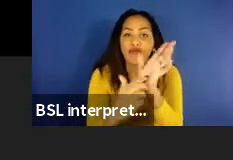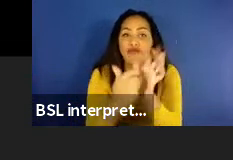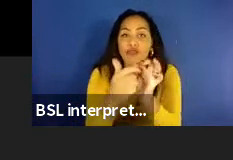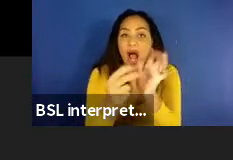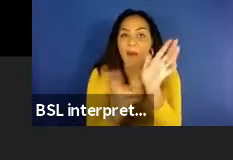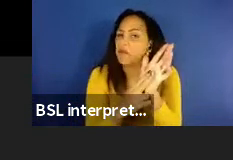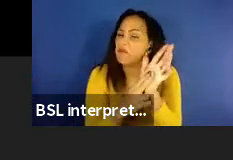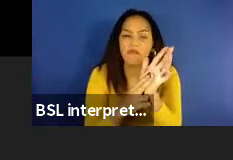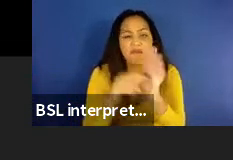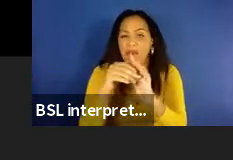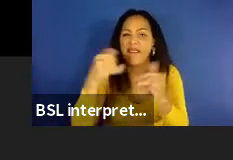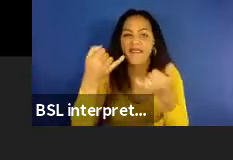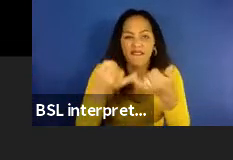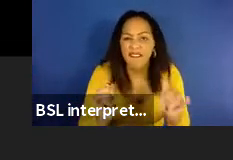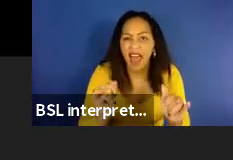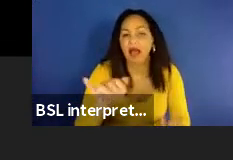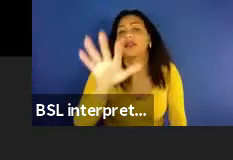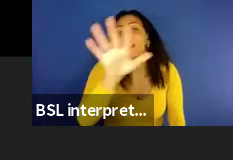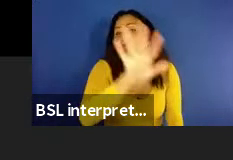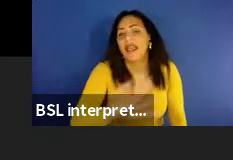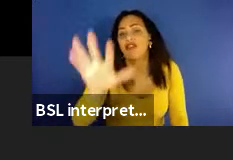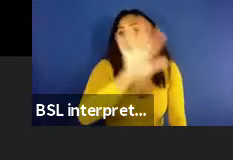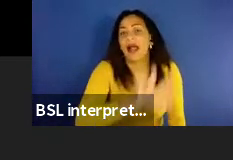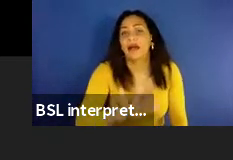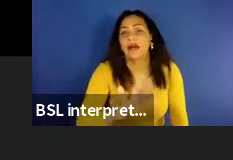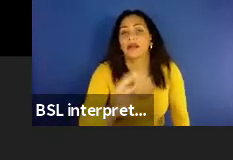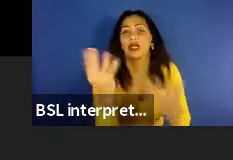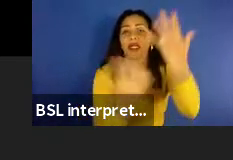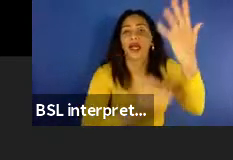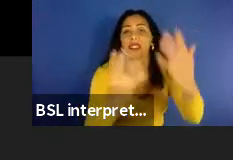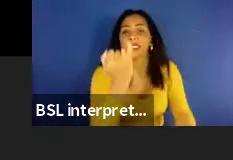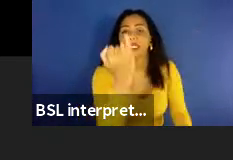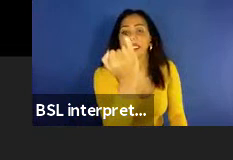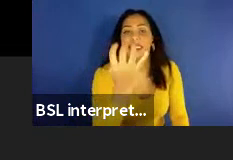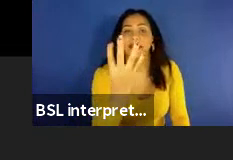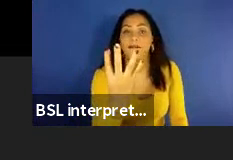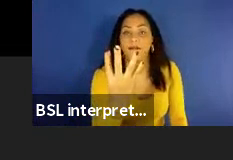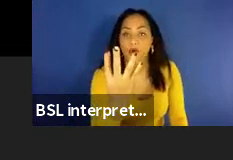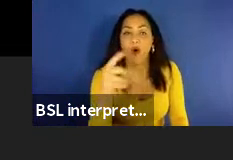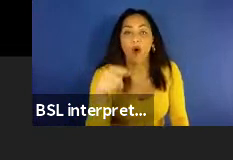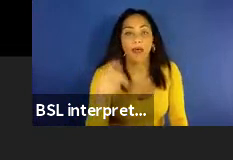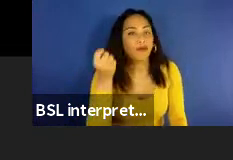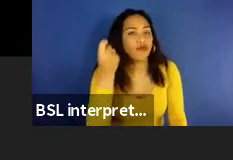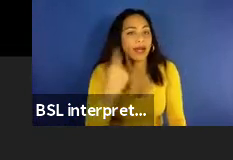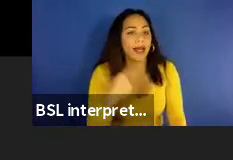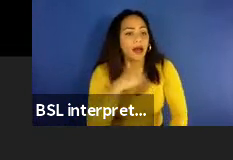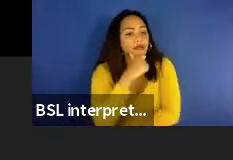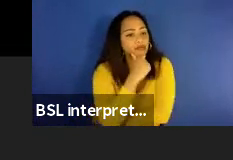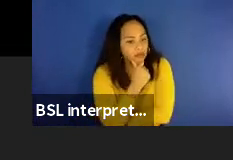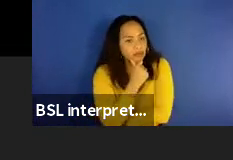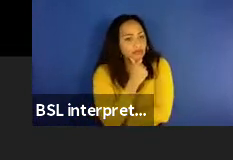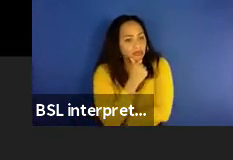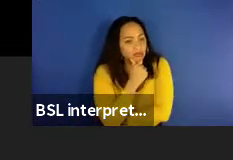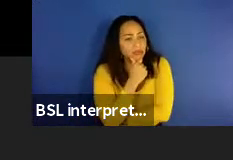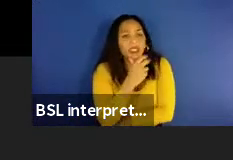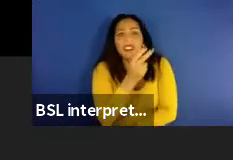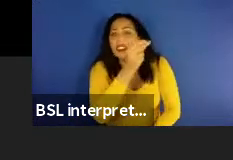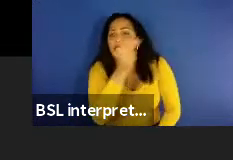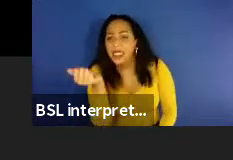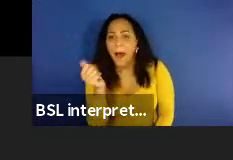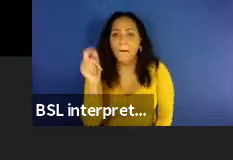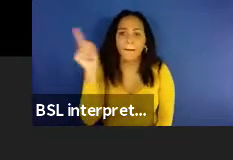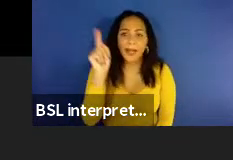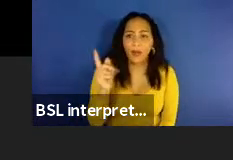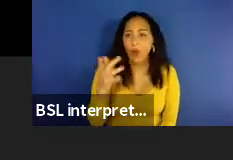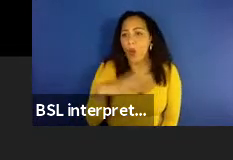around 1964, they realized that there was now a market for people who were looking to start to play